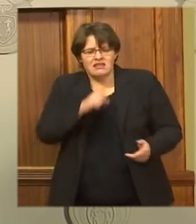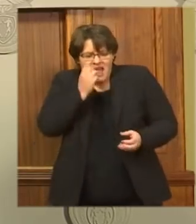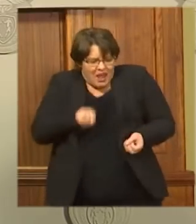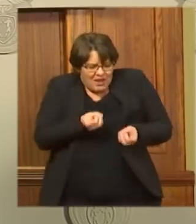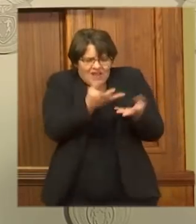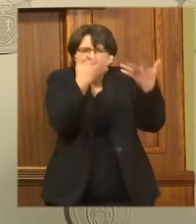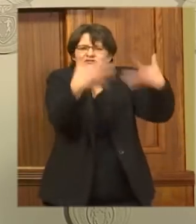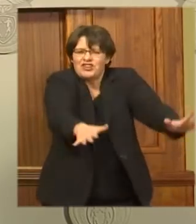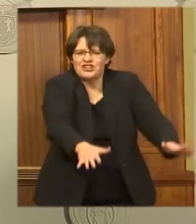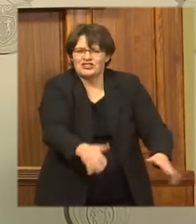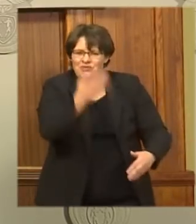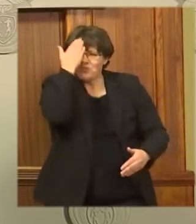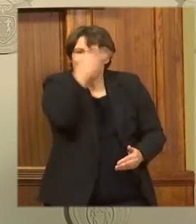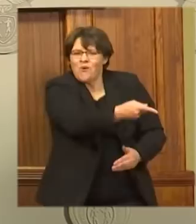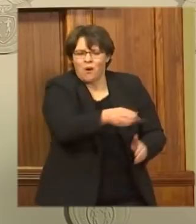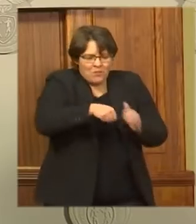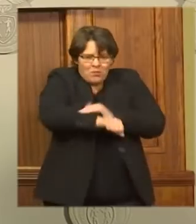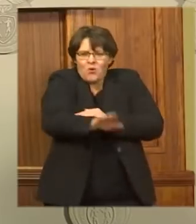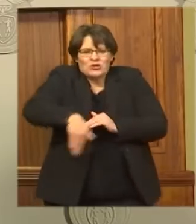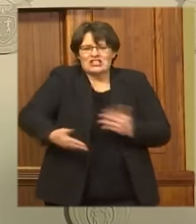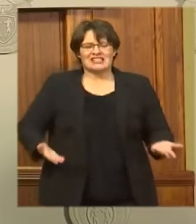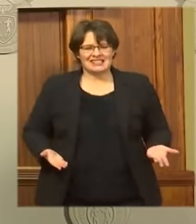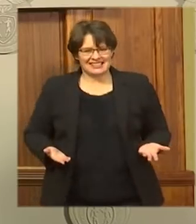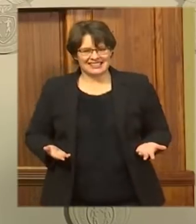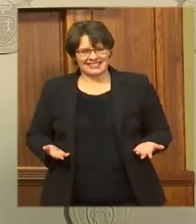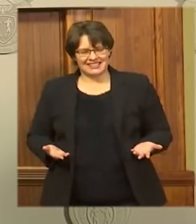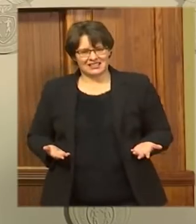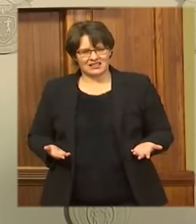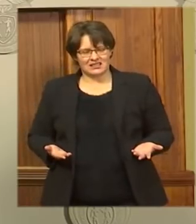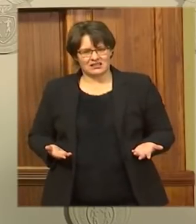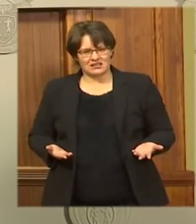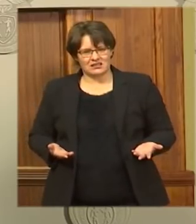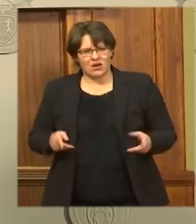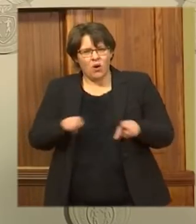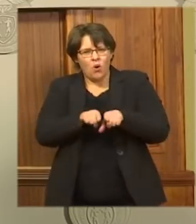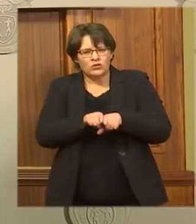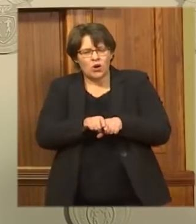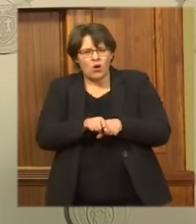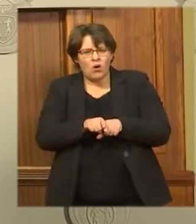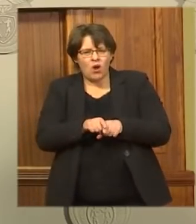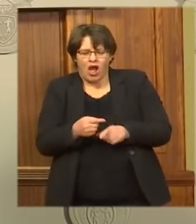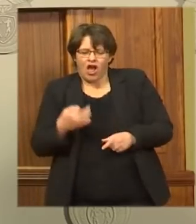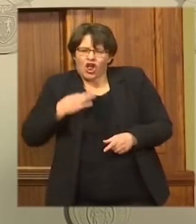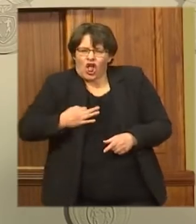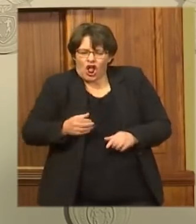name. We will also speak for 6-year-old